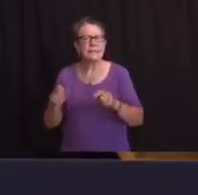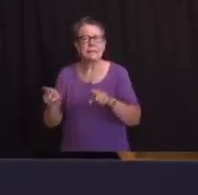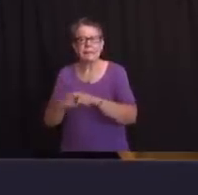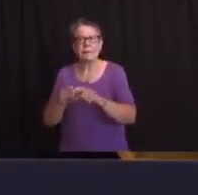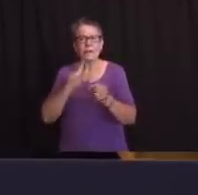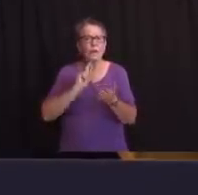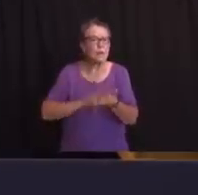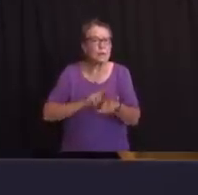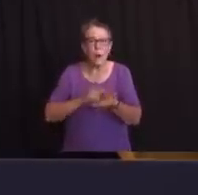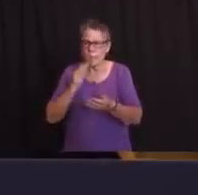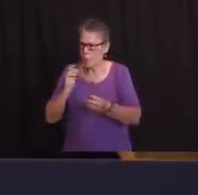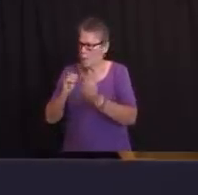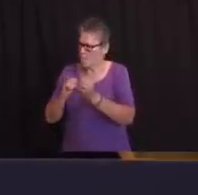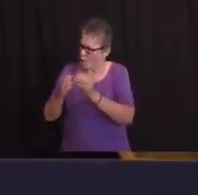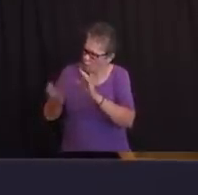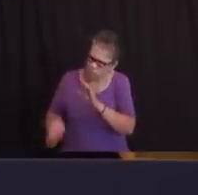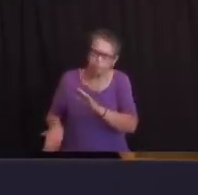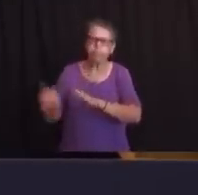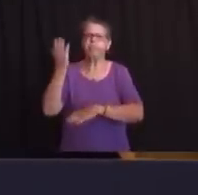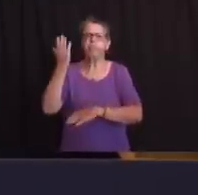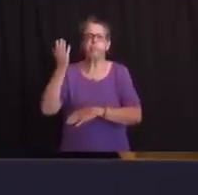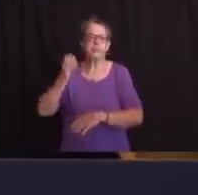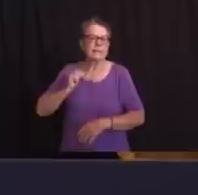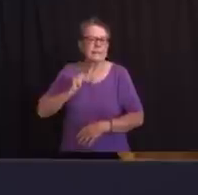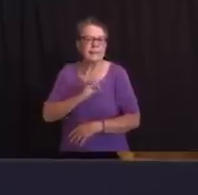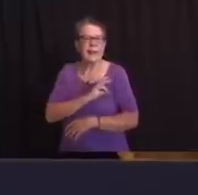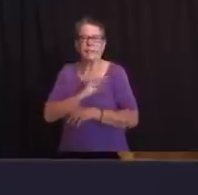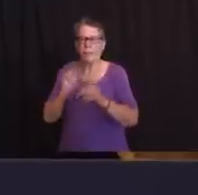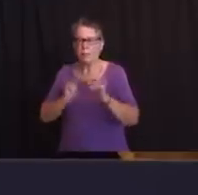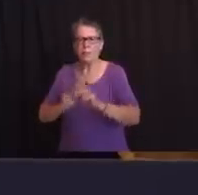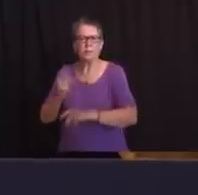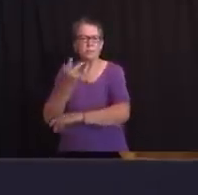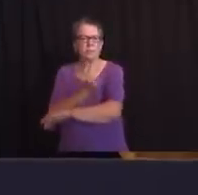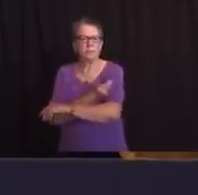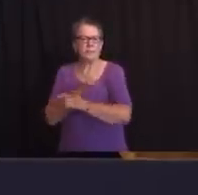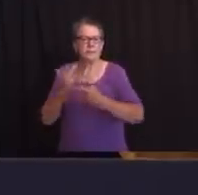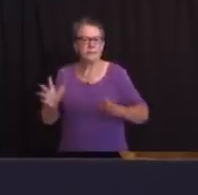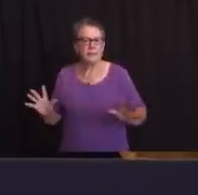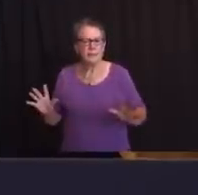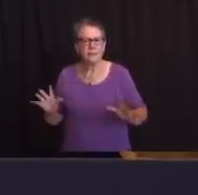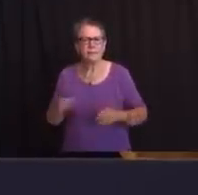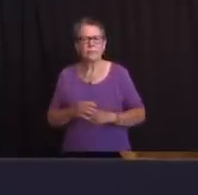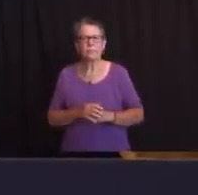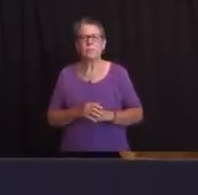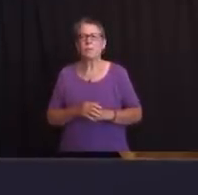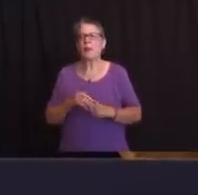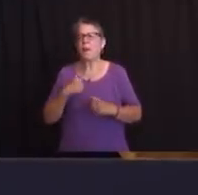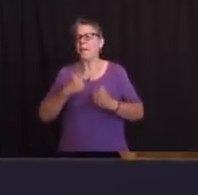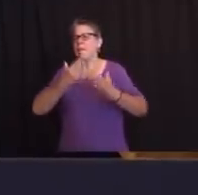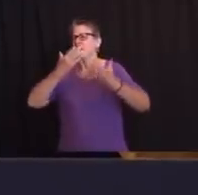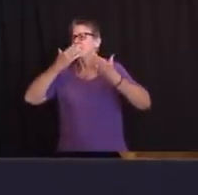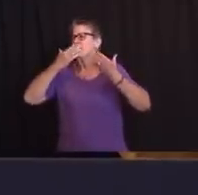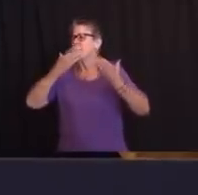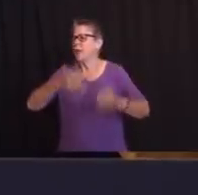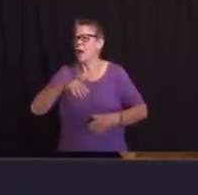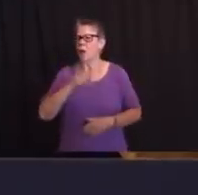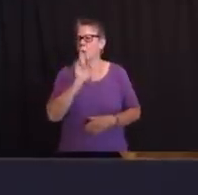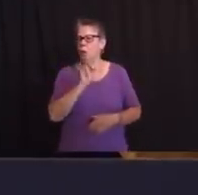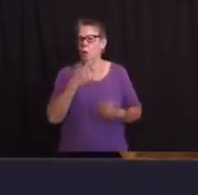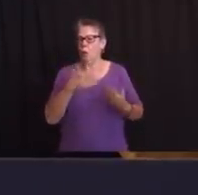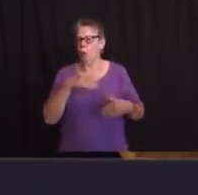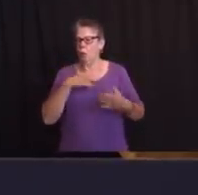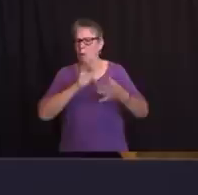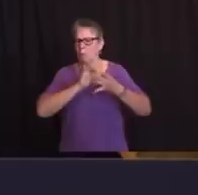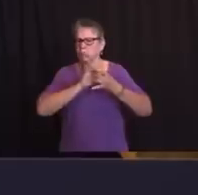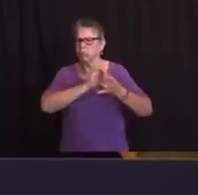go. I believe, again, I want to give a shout out to the unions because they've been very good partners, as has everyone. I